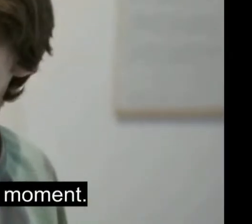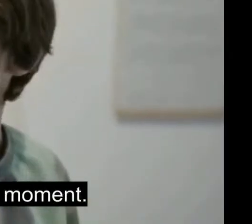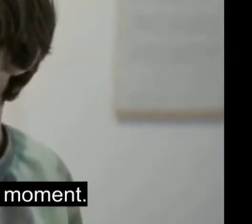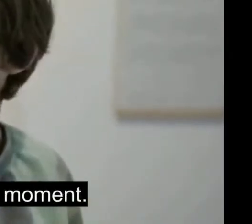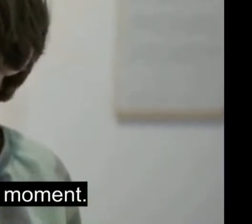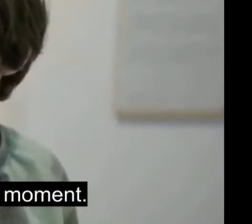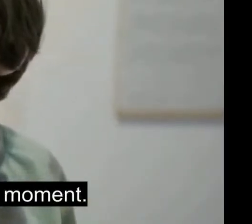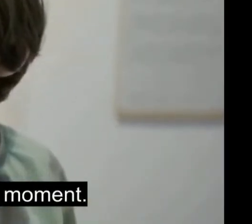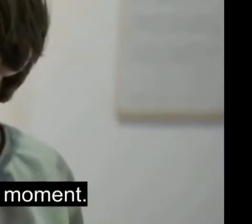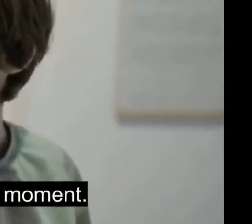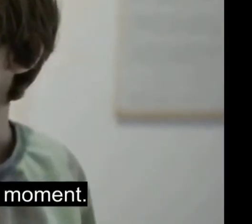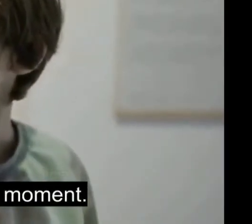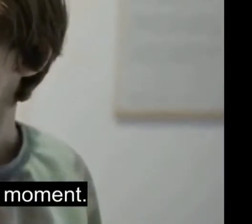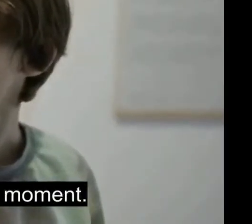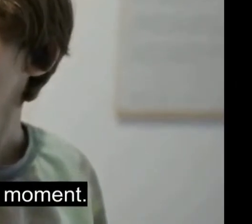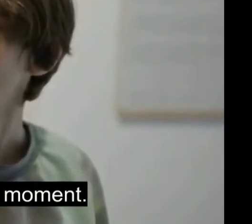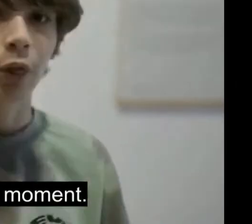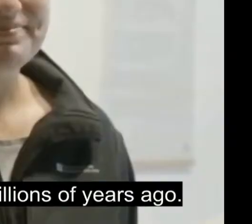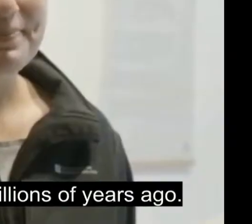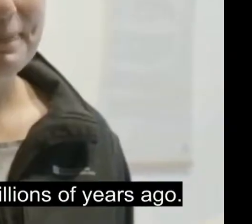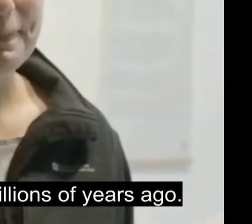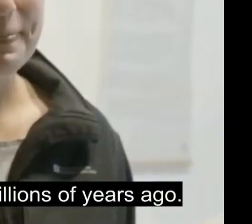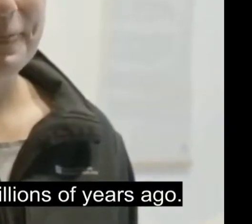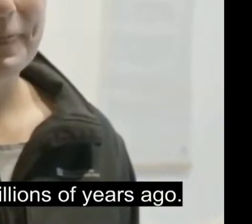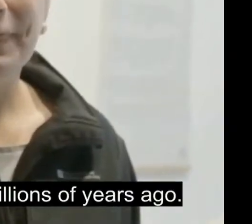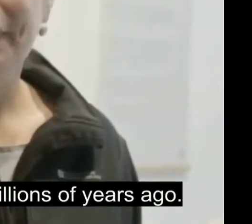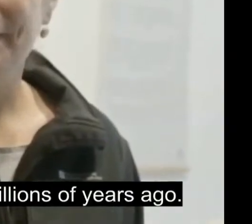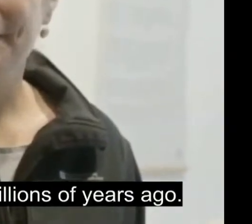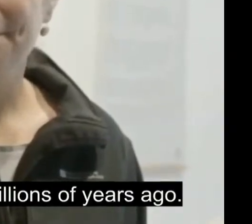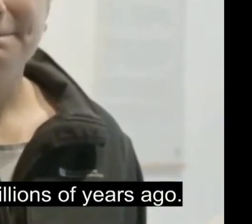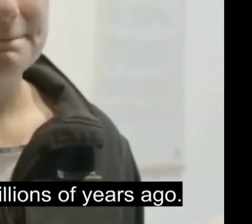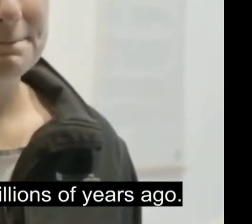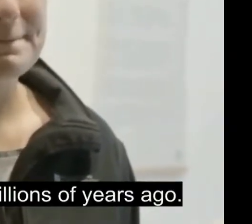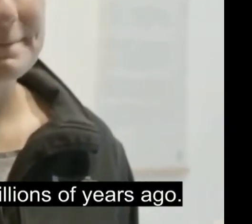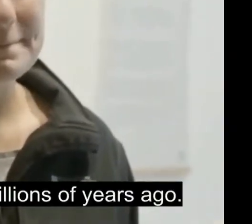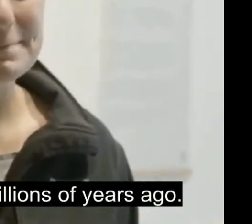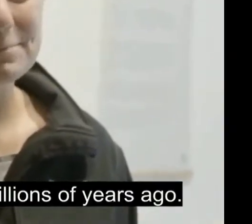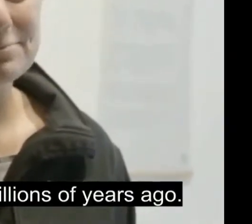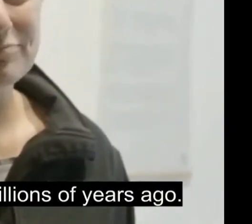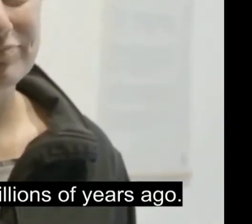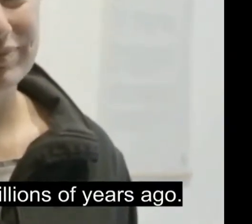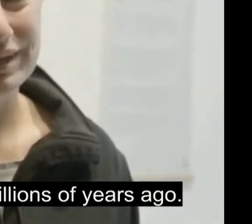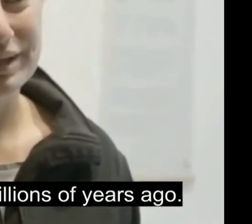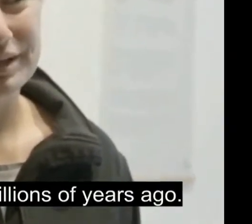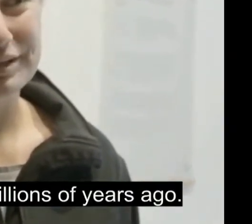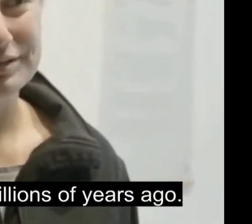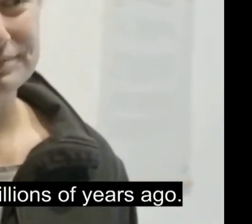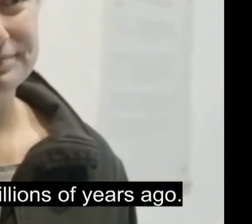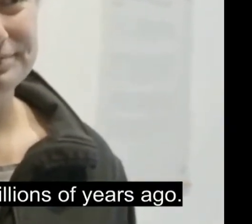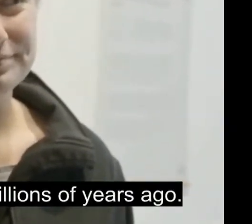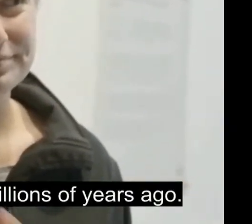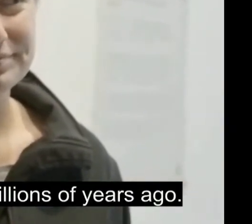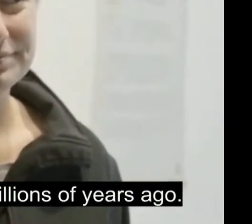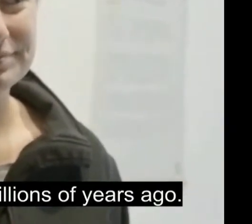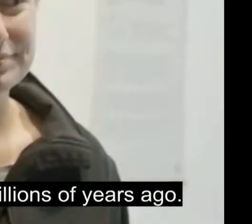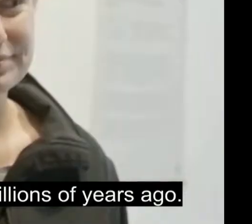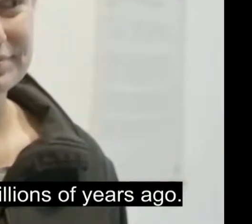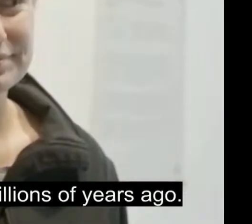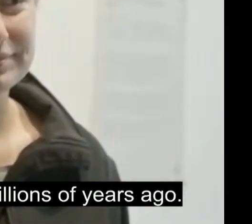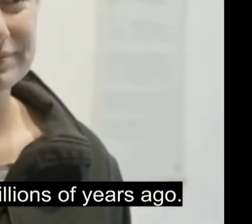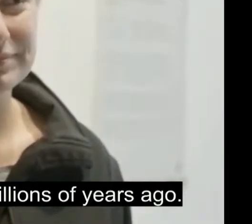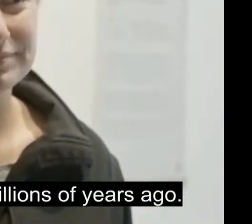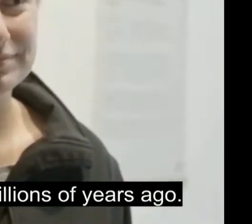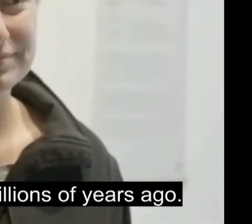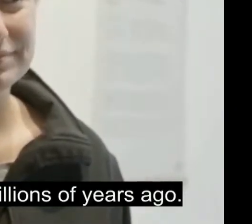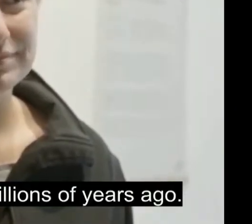with the algae felt like a very special moment. I think for me, the first thing that struck me was reading about how algae was